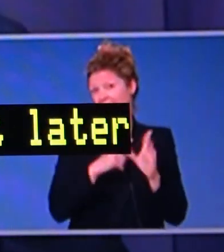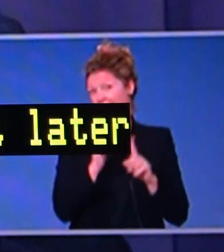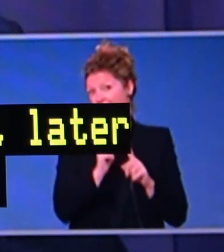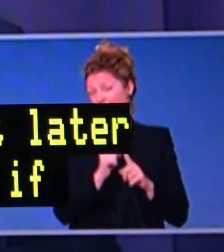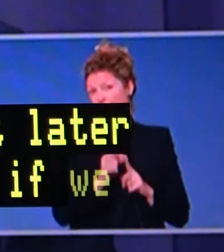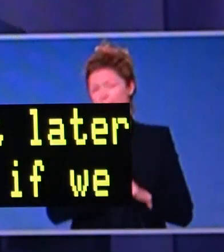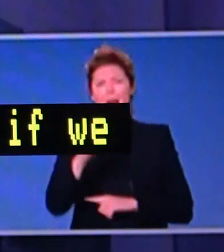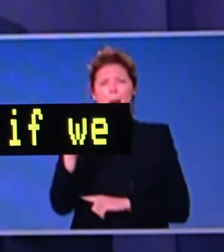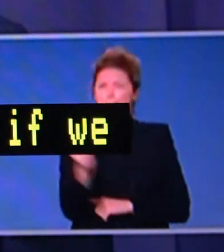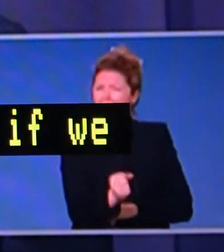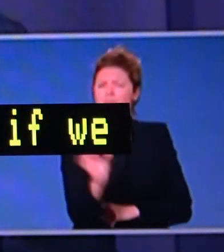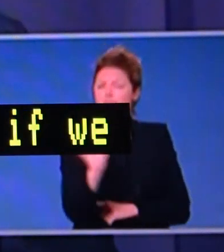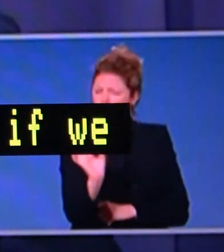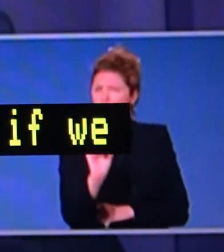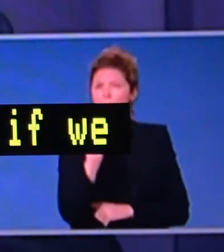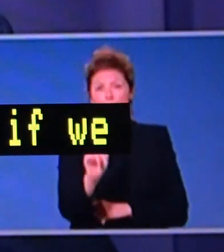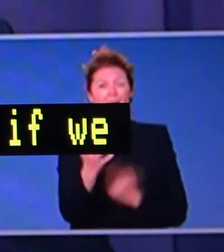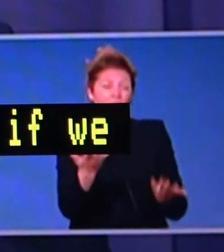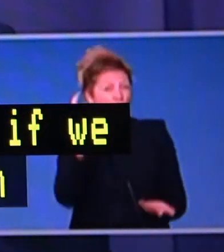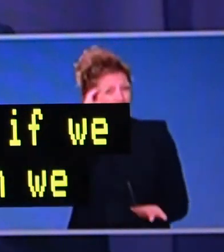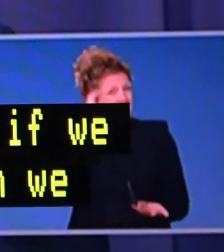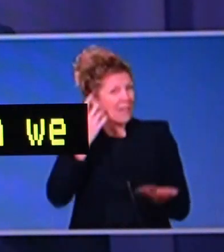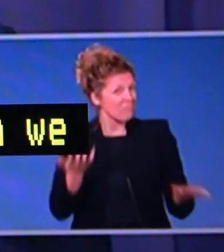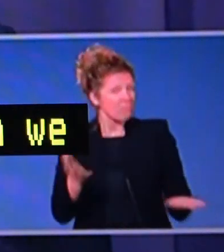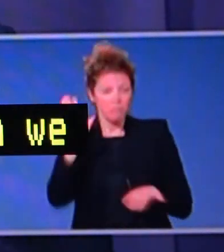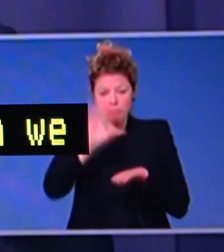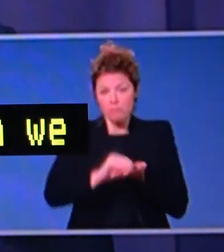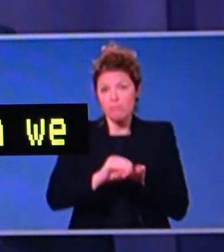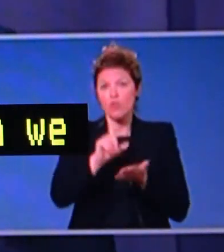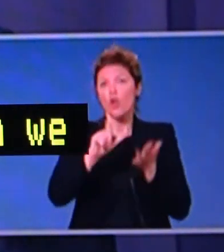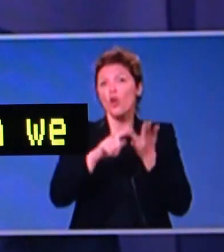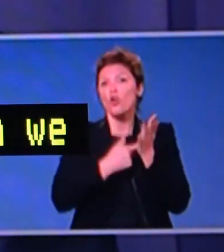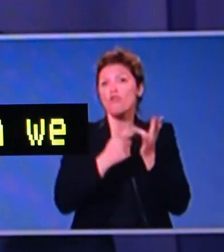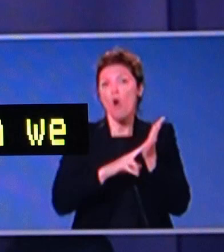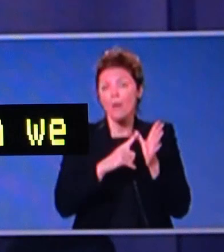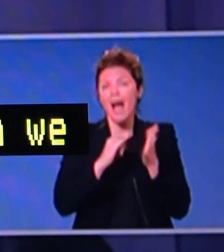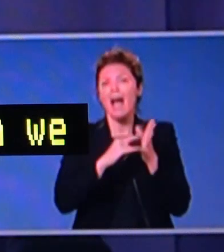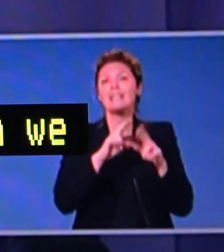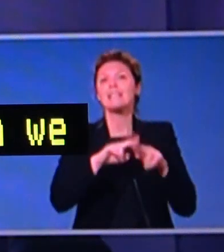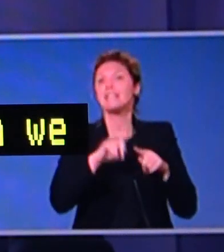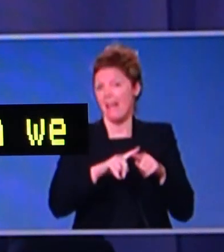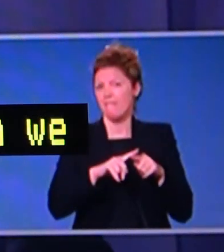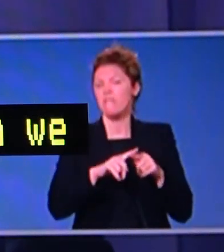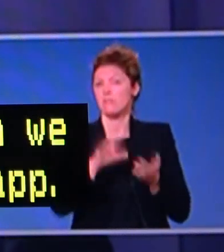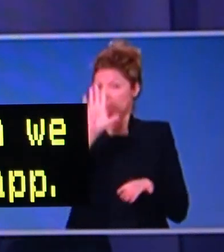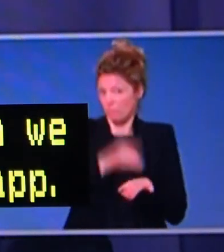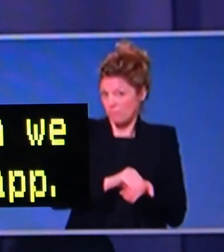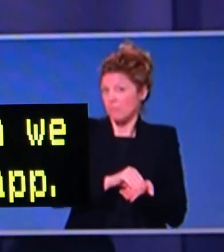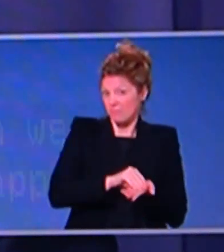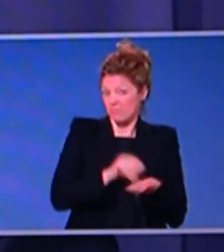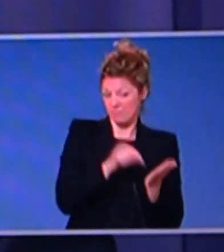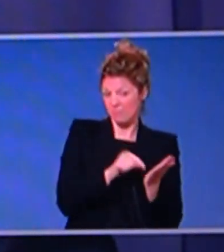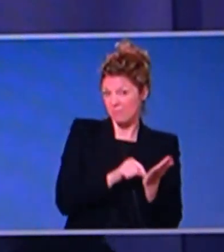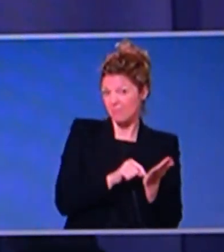not a mandatory requirement, but it's common sense. And if Australians want to see that happen, then when we sit down